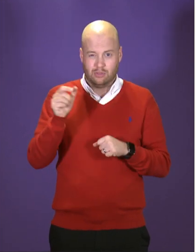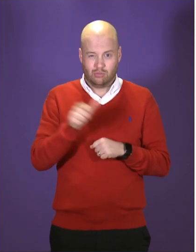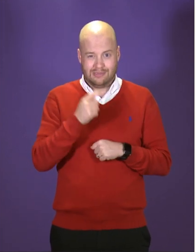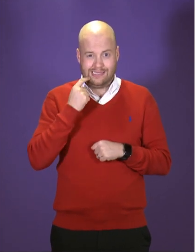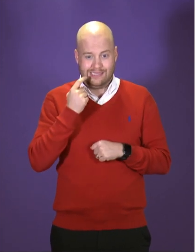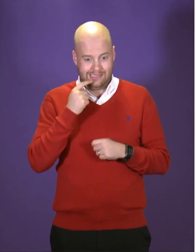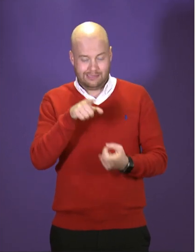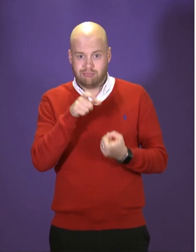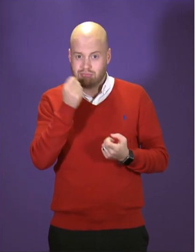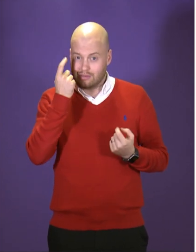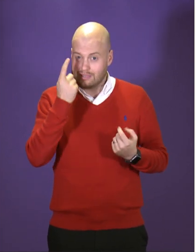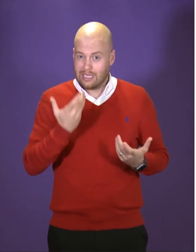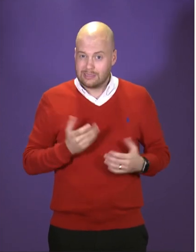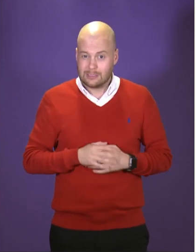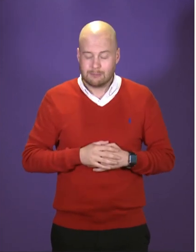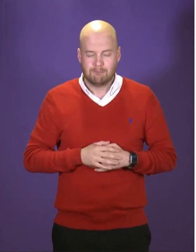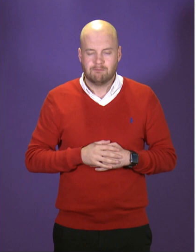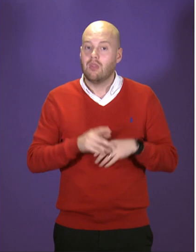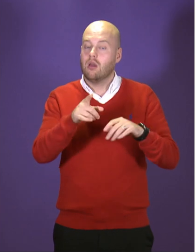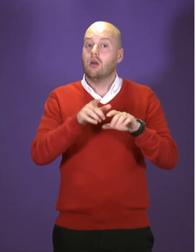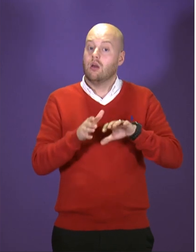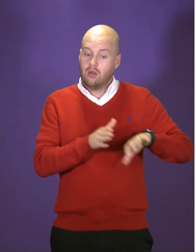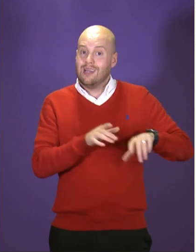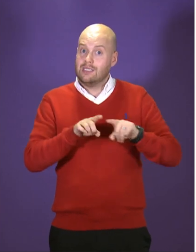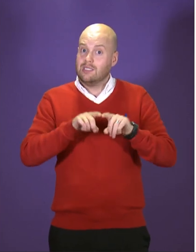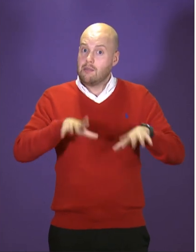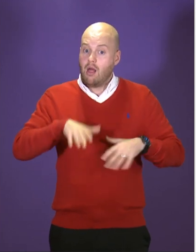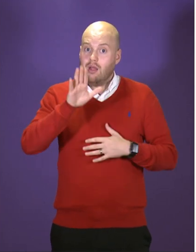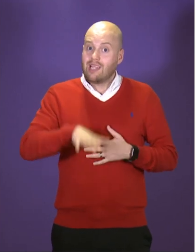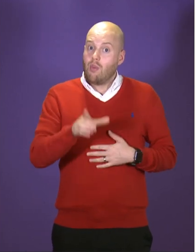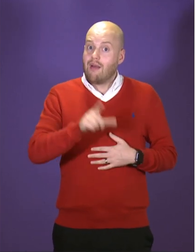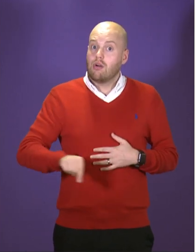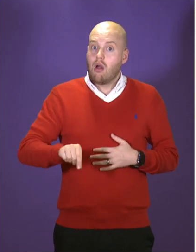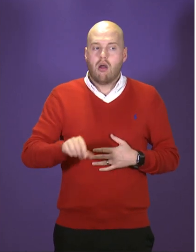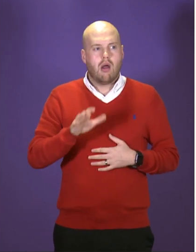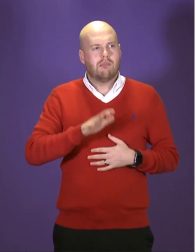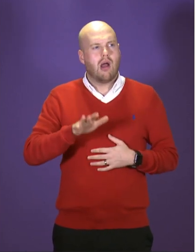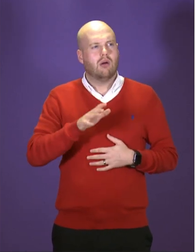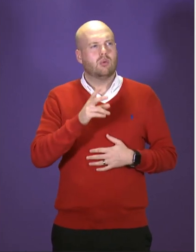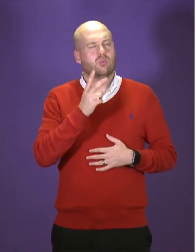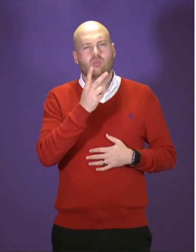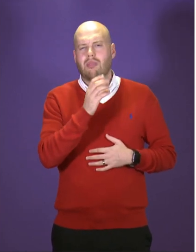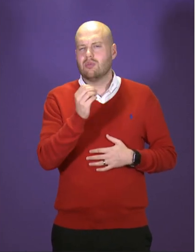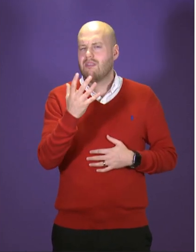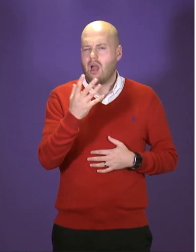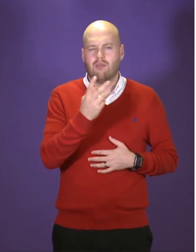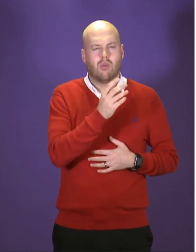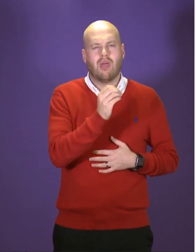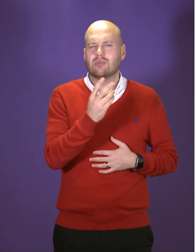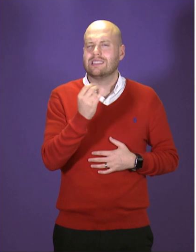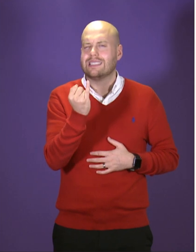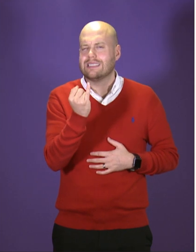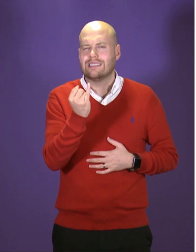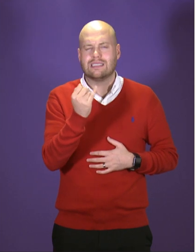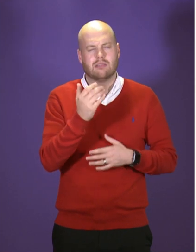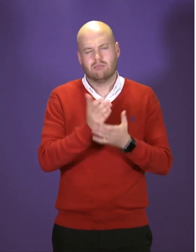in South Africa, in I think just maybe it was 2005, 2006, I can't remember, Stephen Sachs, who was the